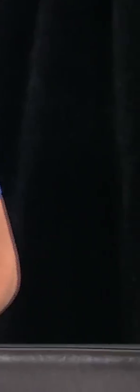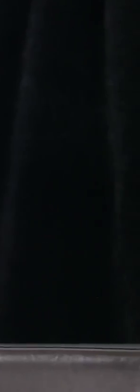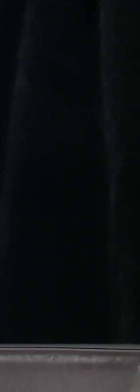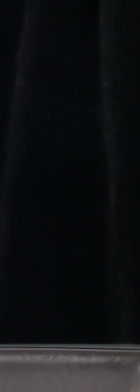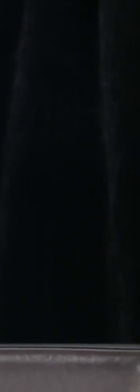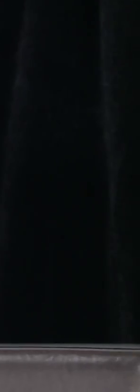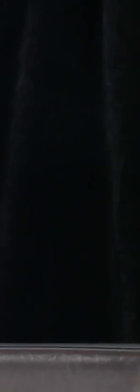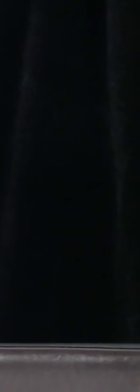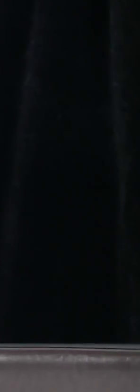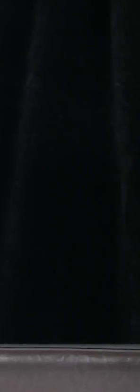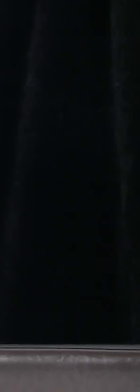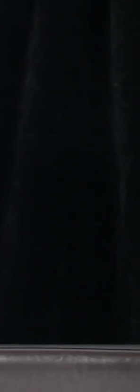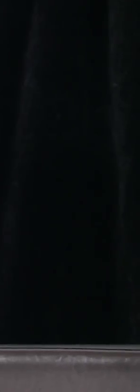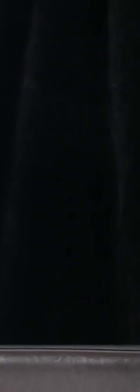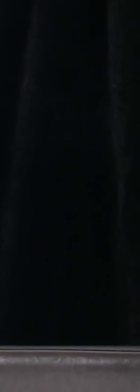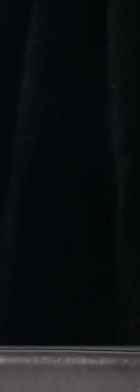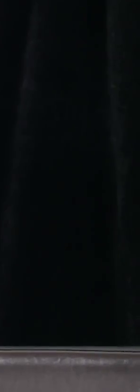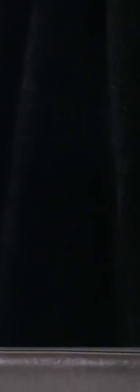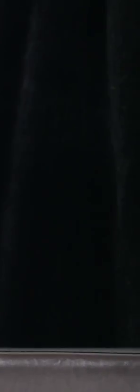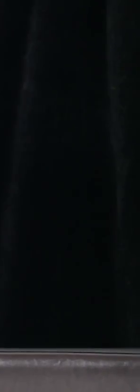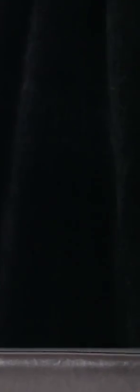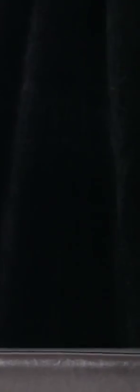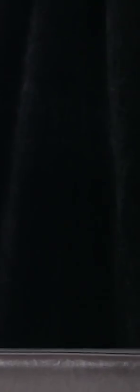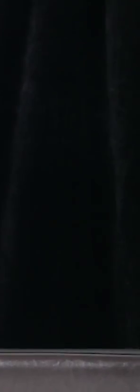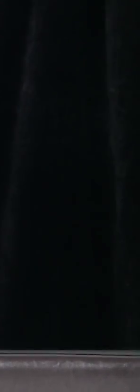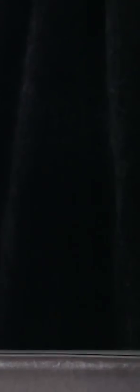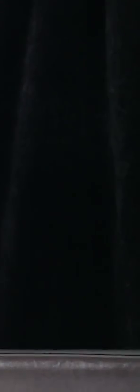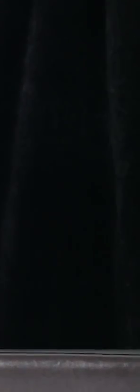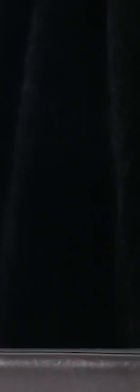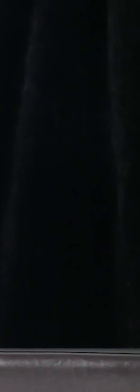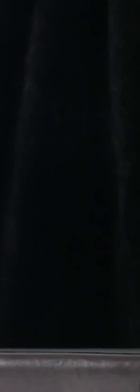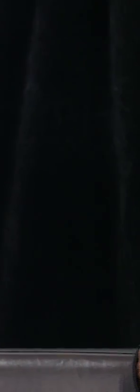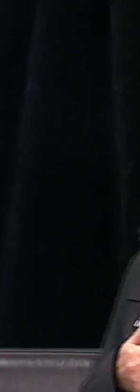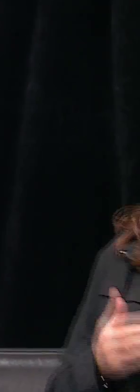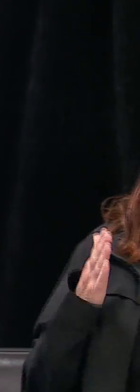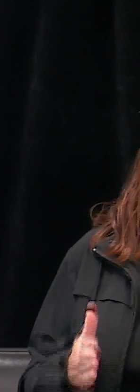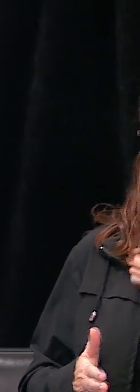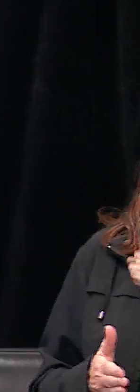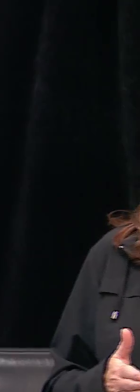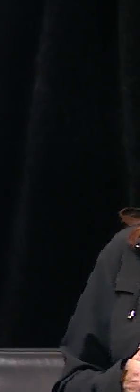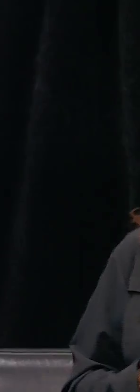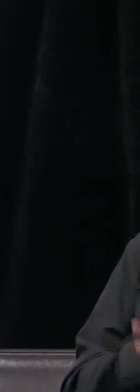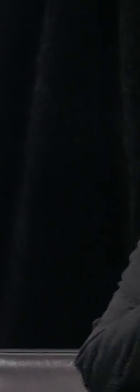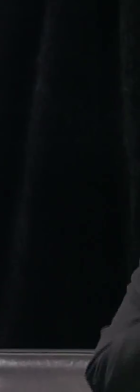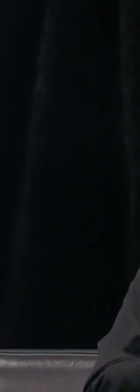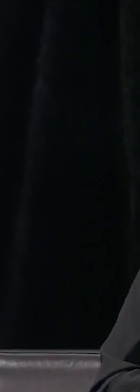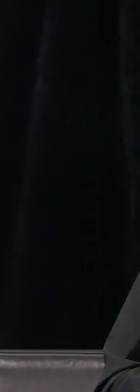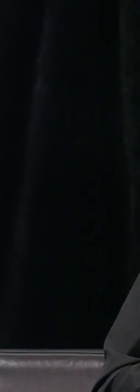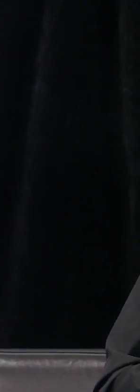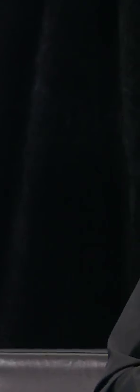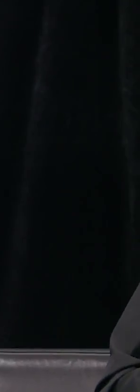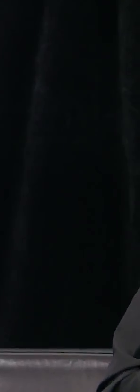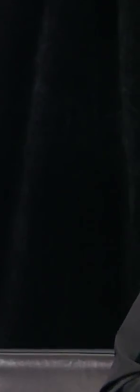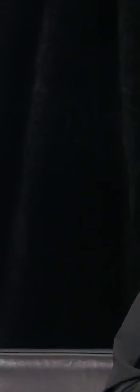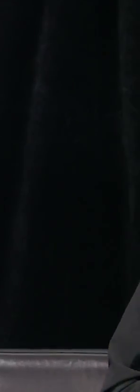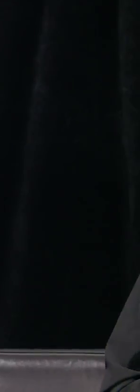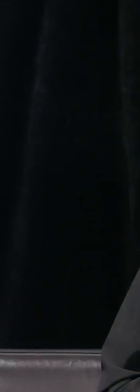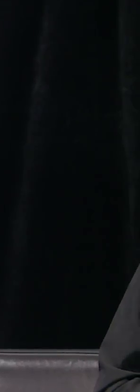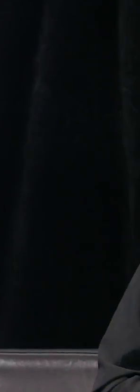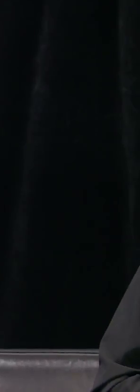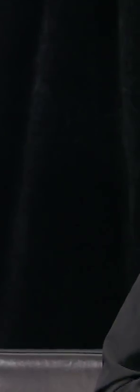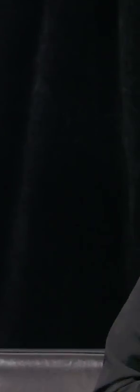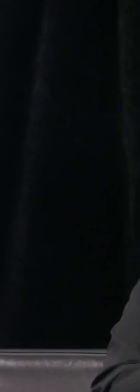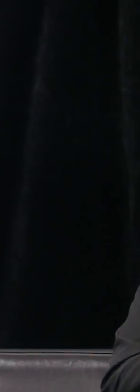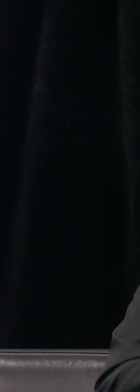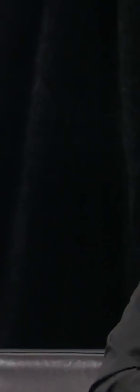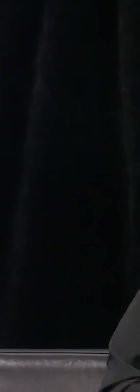So I was born the only hearing person in a deaf family. So my father is deaf, my mother is deaf, and my sister is